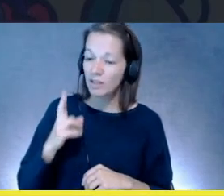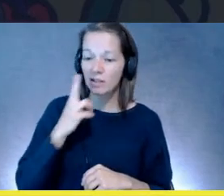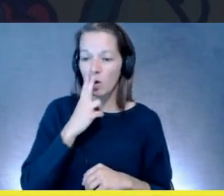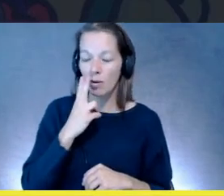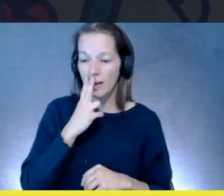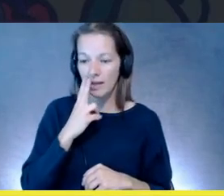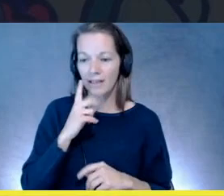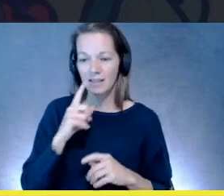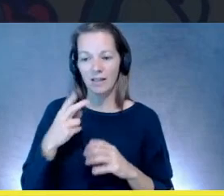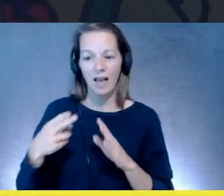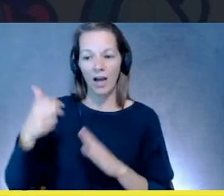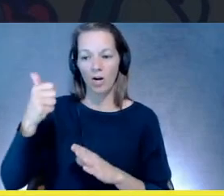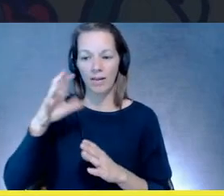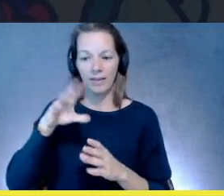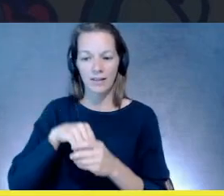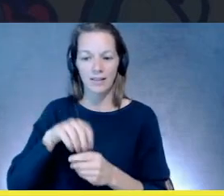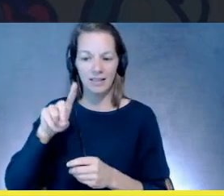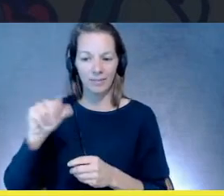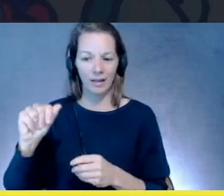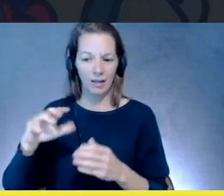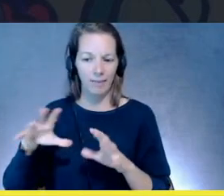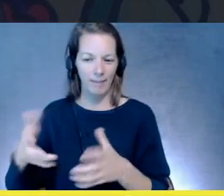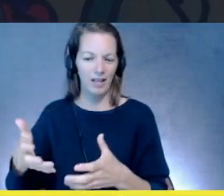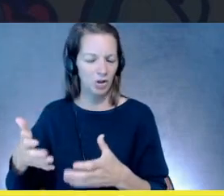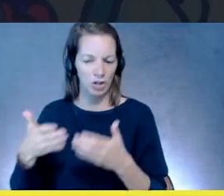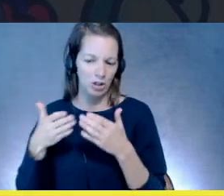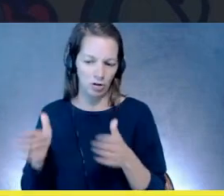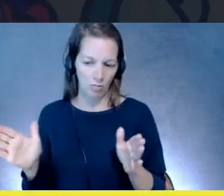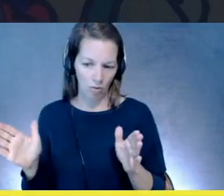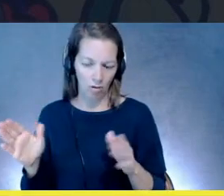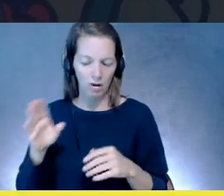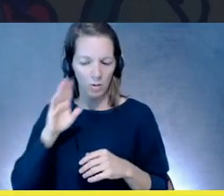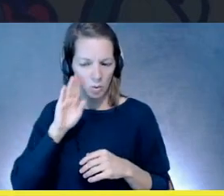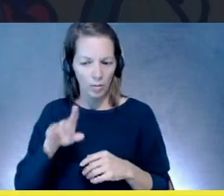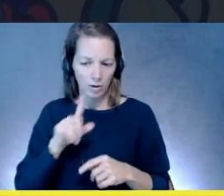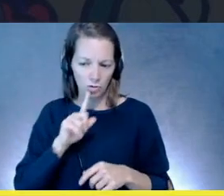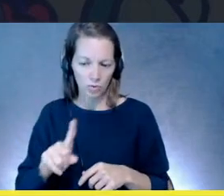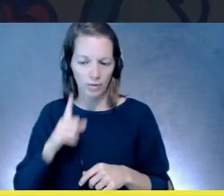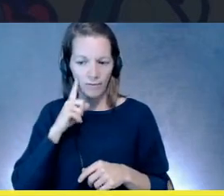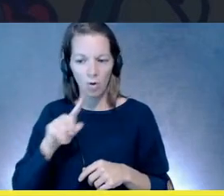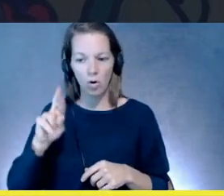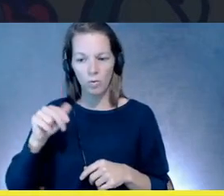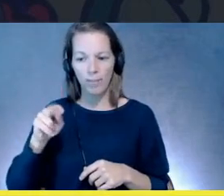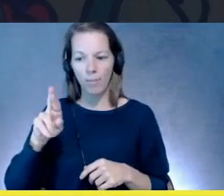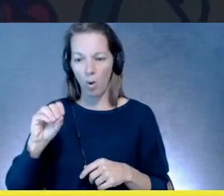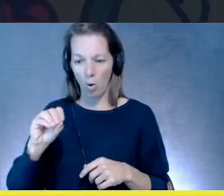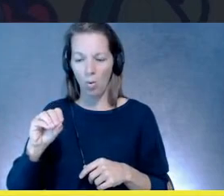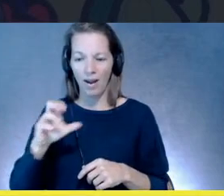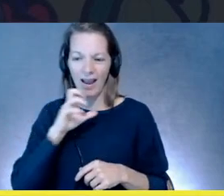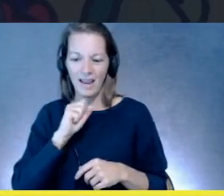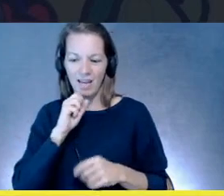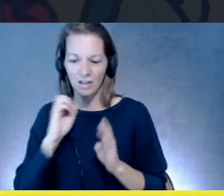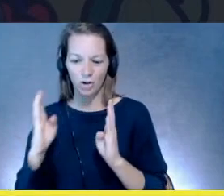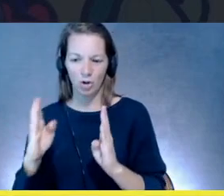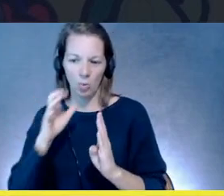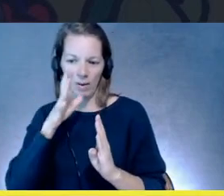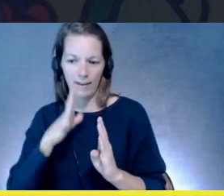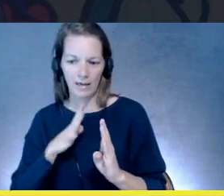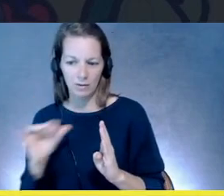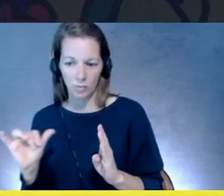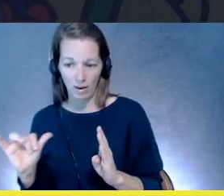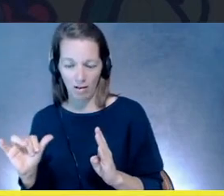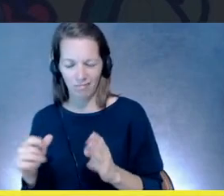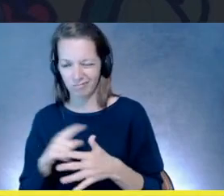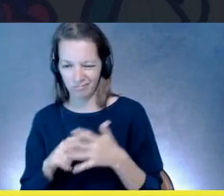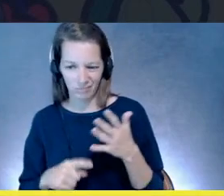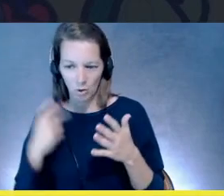disability population in general. And we know that that's true among reproductive age women as well. And there are a number of reasons for